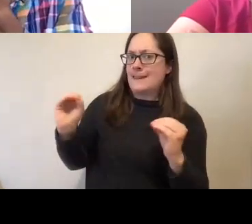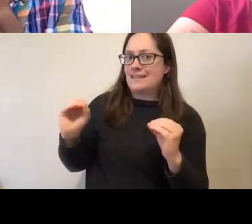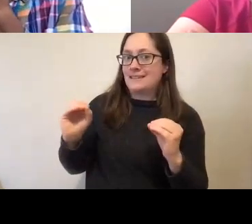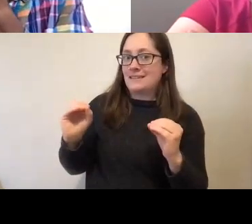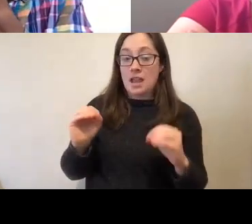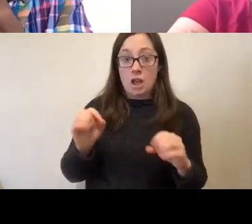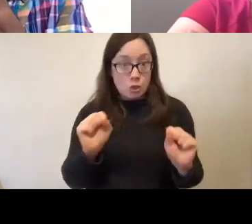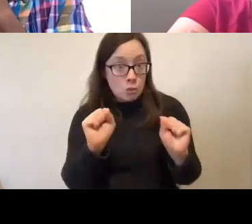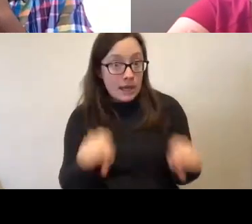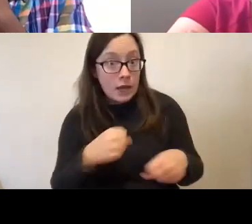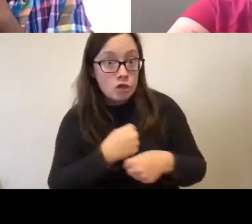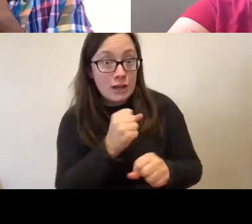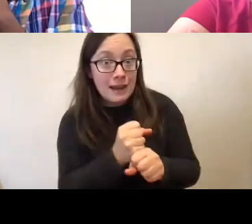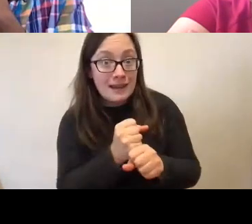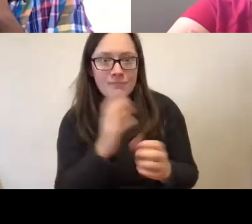tip.